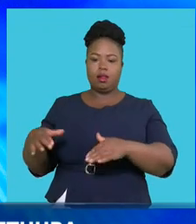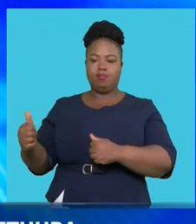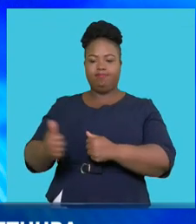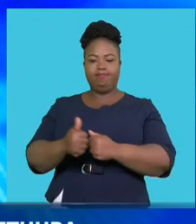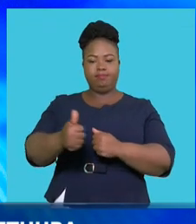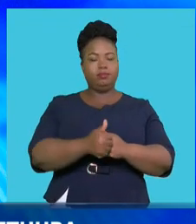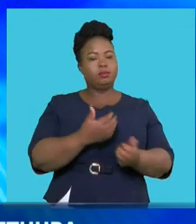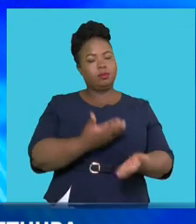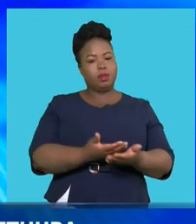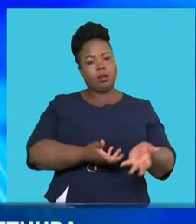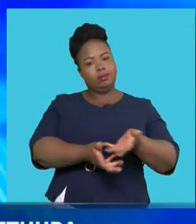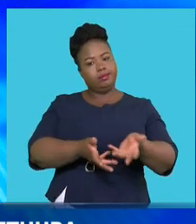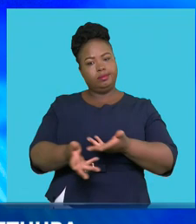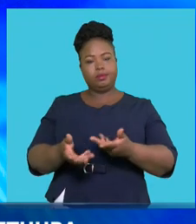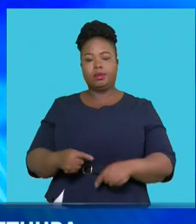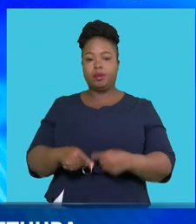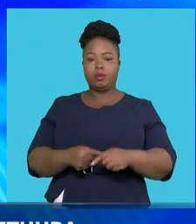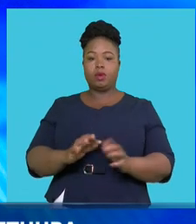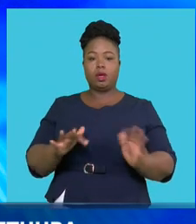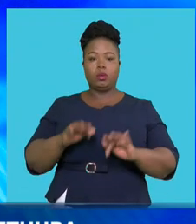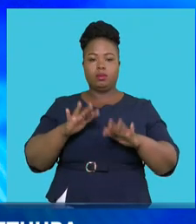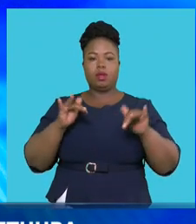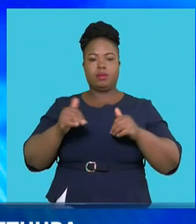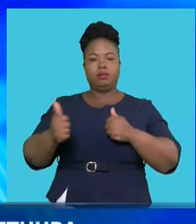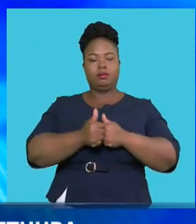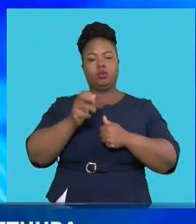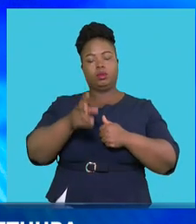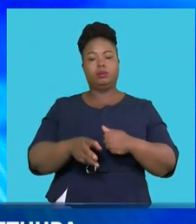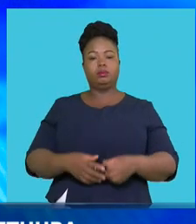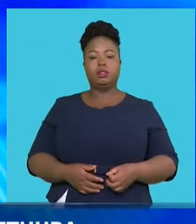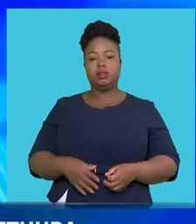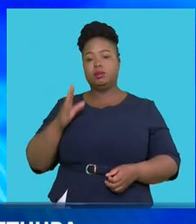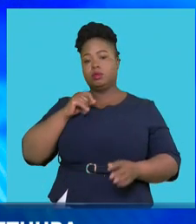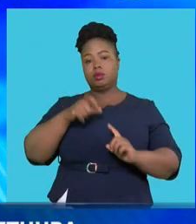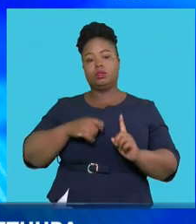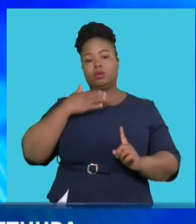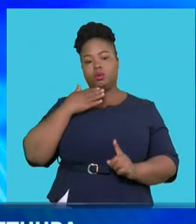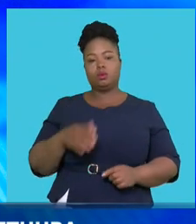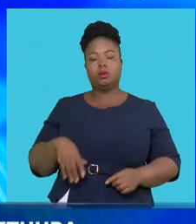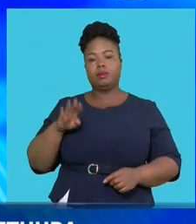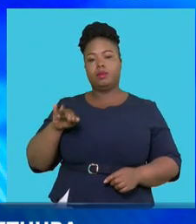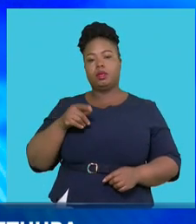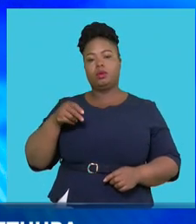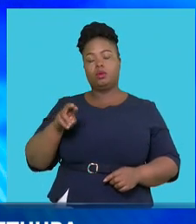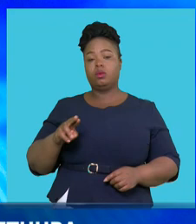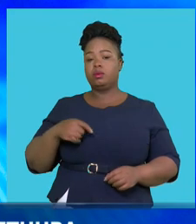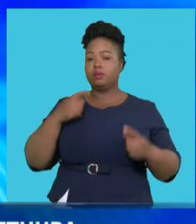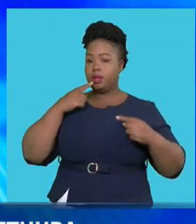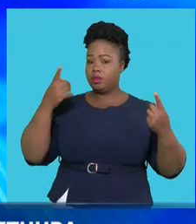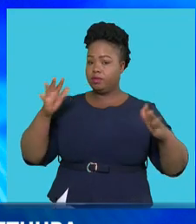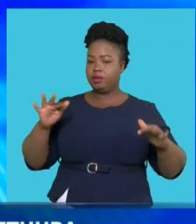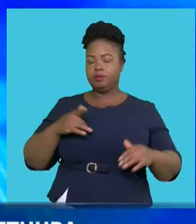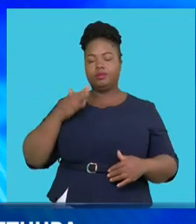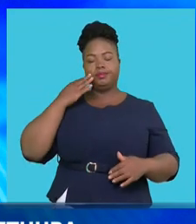tetana nayo malungano laulo lomtibanselu anon. Ukukutizwe si status ya ANC umathengi pengu muziringe tuba ebe